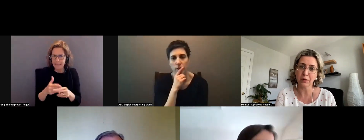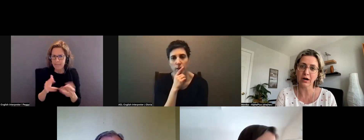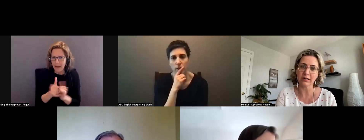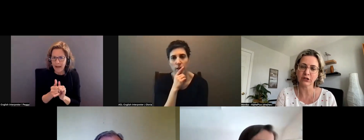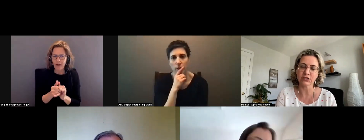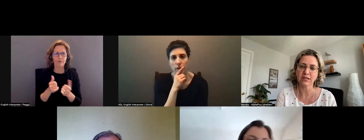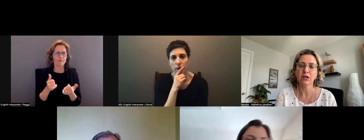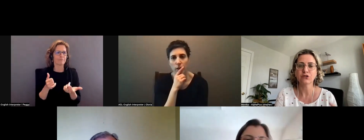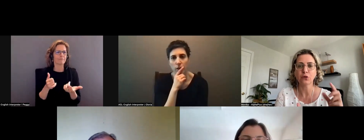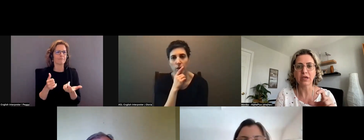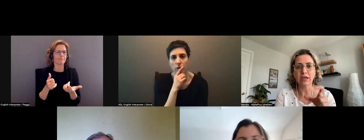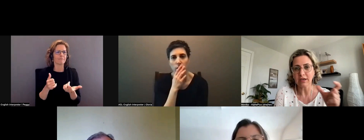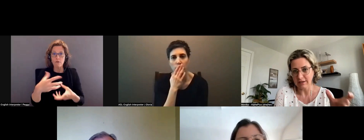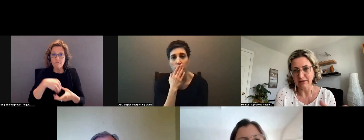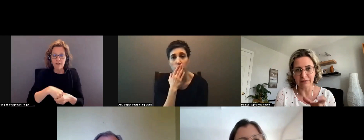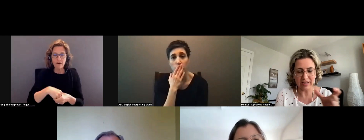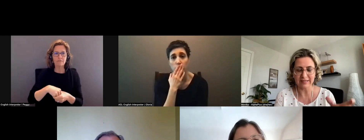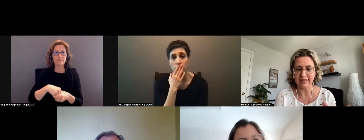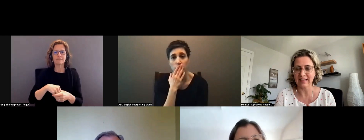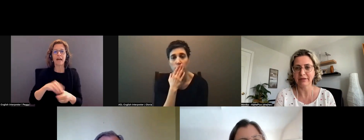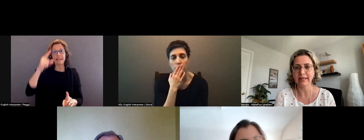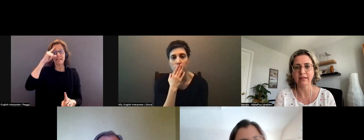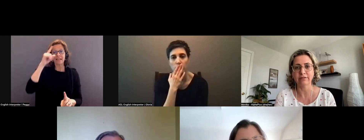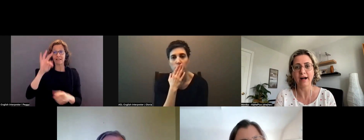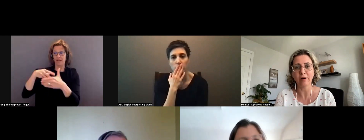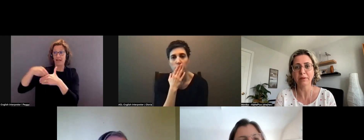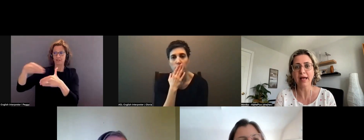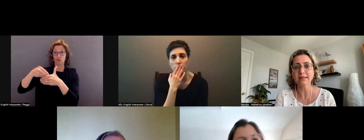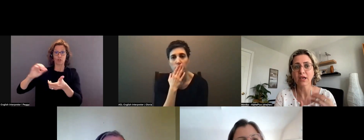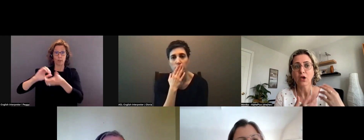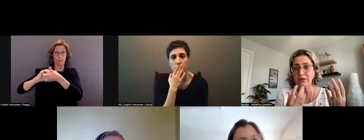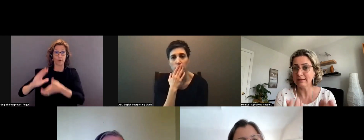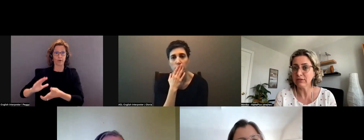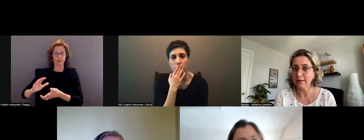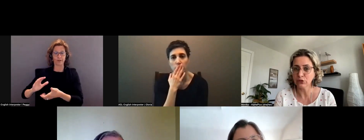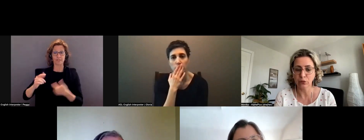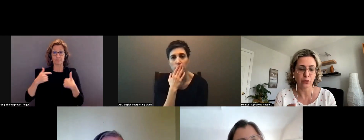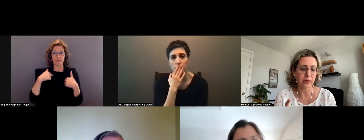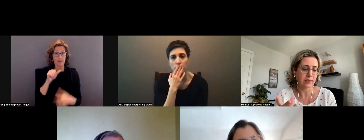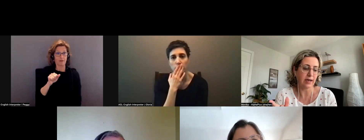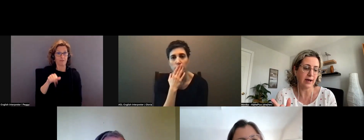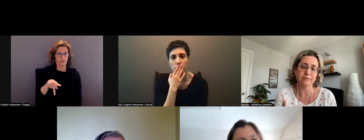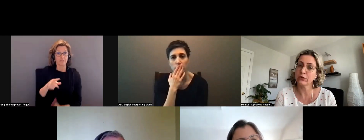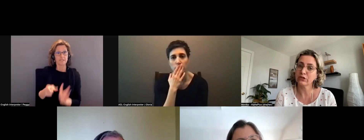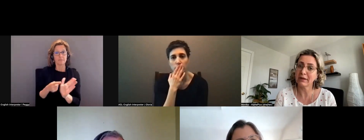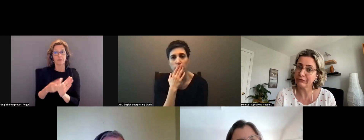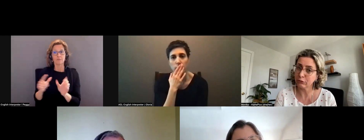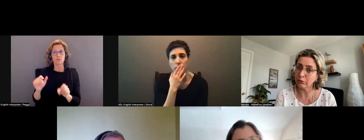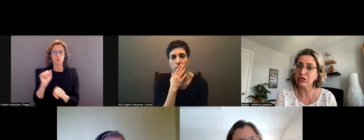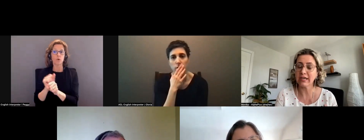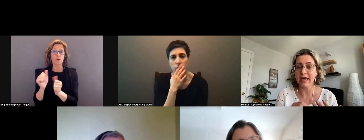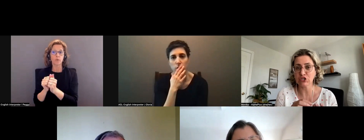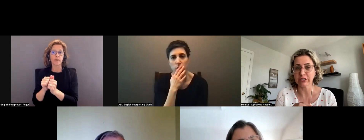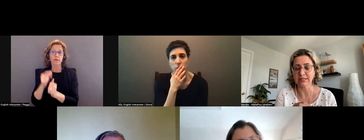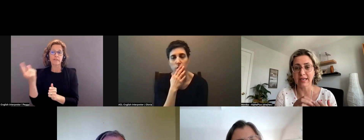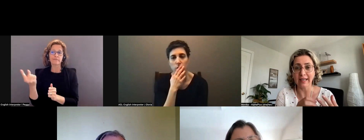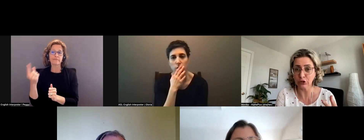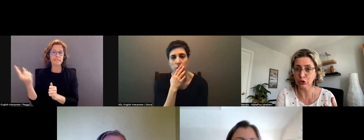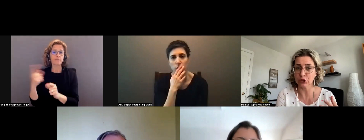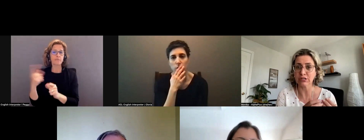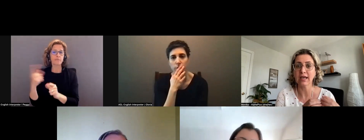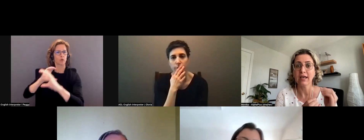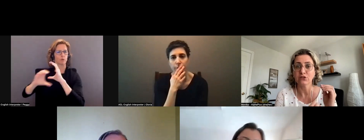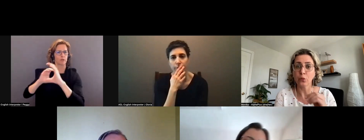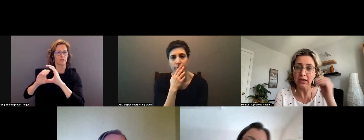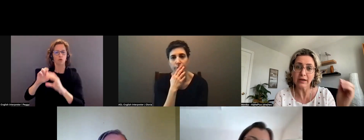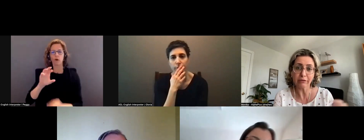external partners. So we, as an example, again, of Alpha Plus, we sometimes work with somebody from communications,